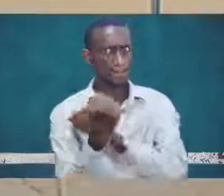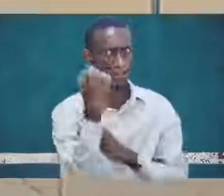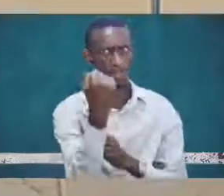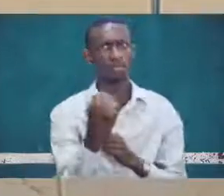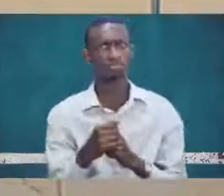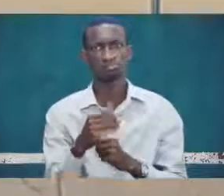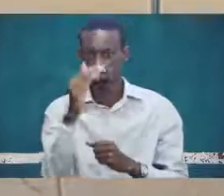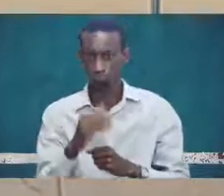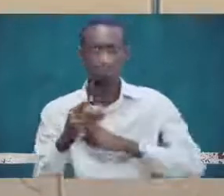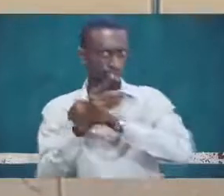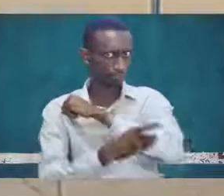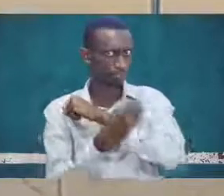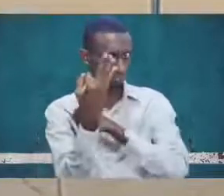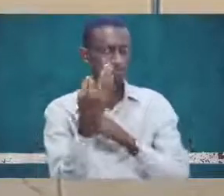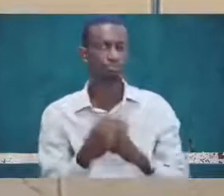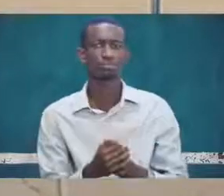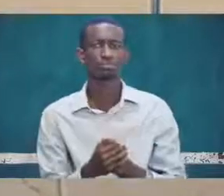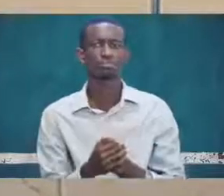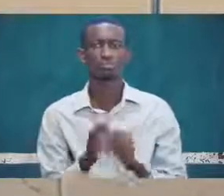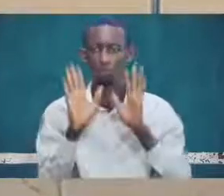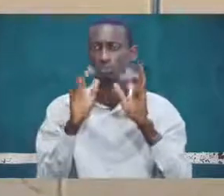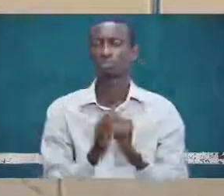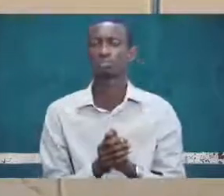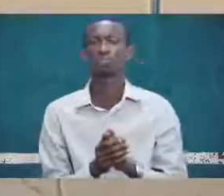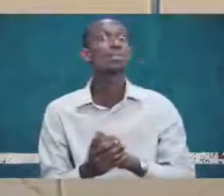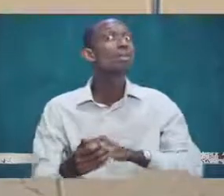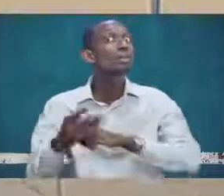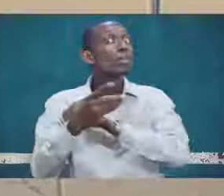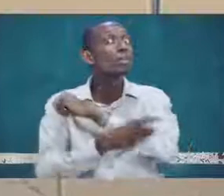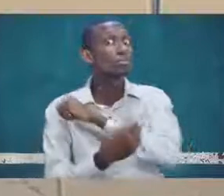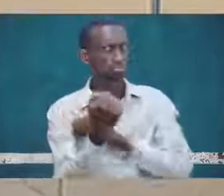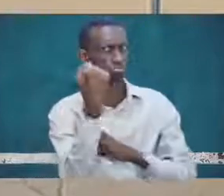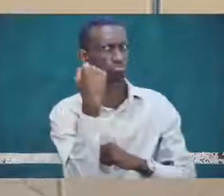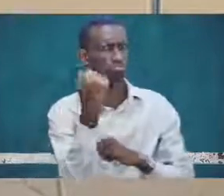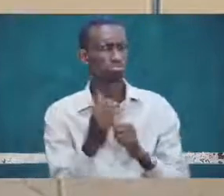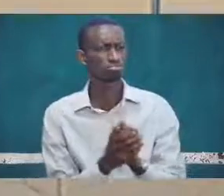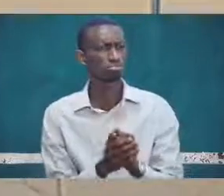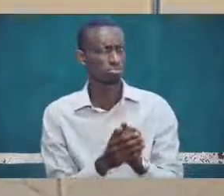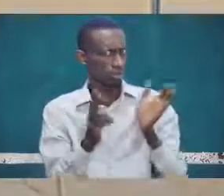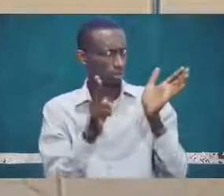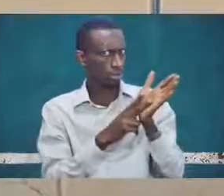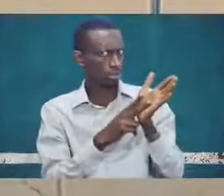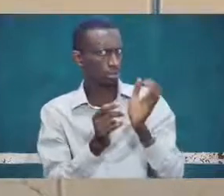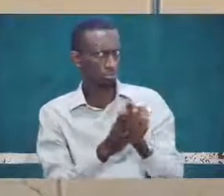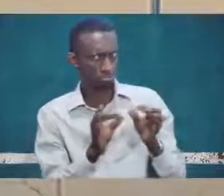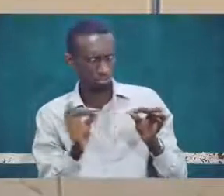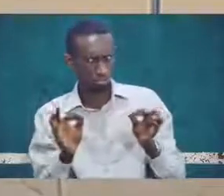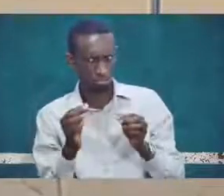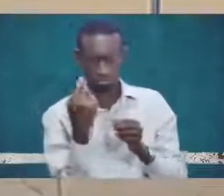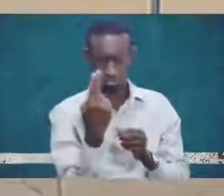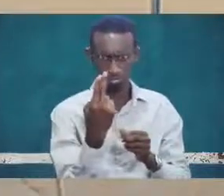You can say 5 days are proportional to 27,000 Rwandan